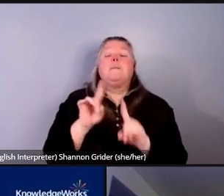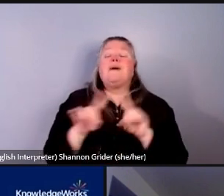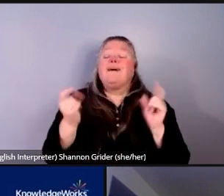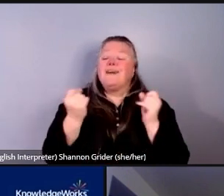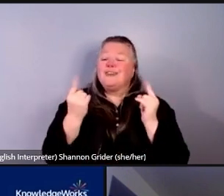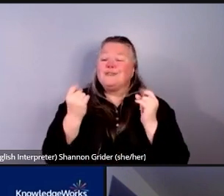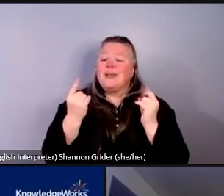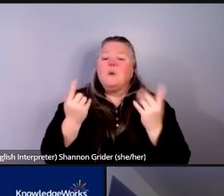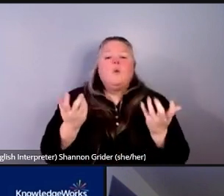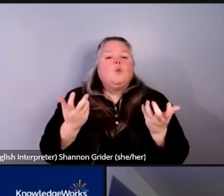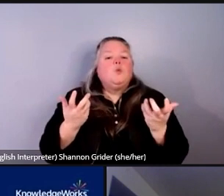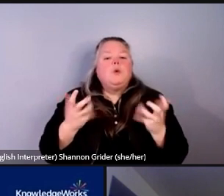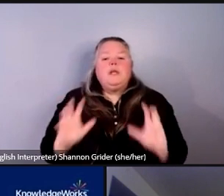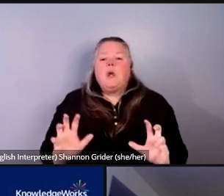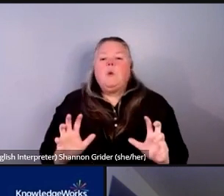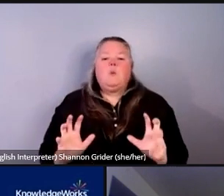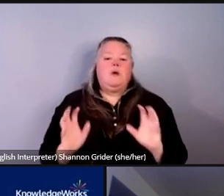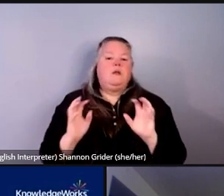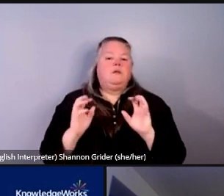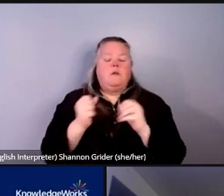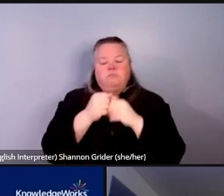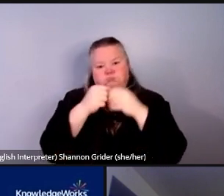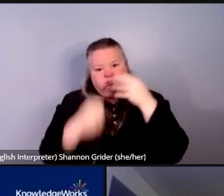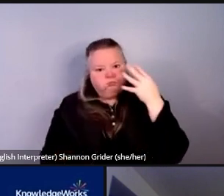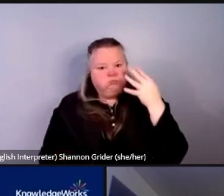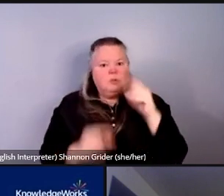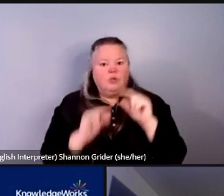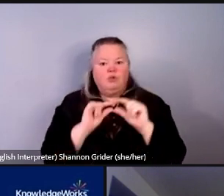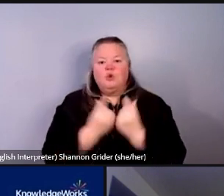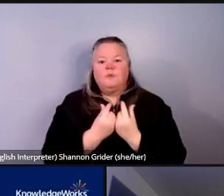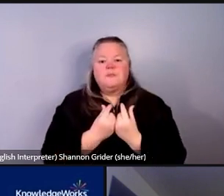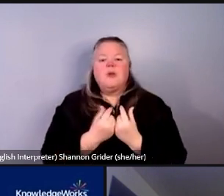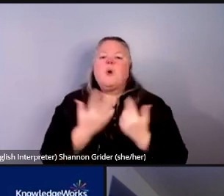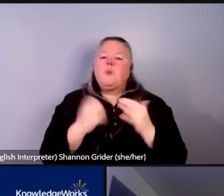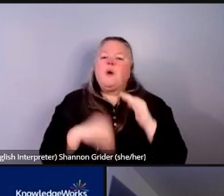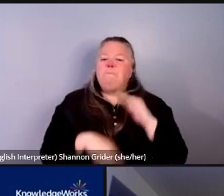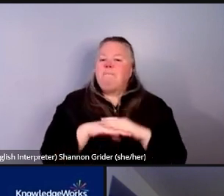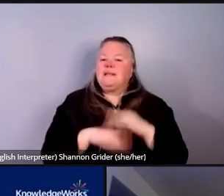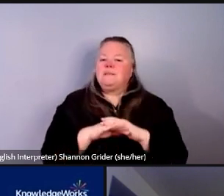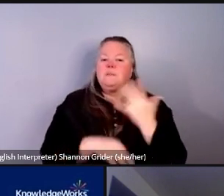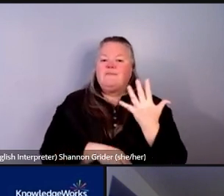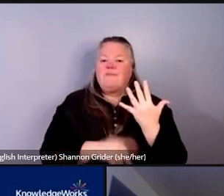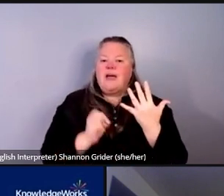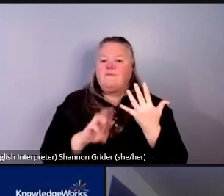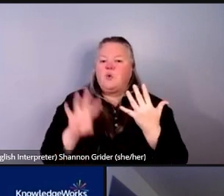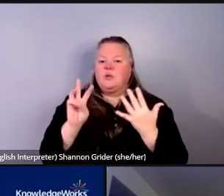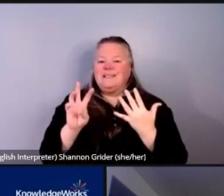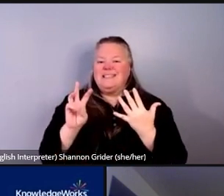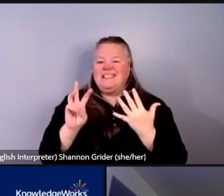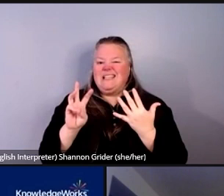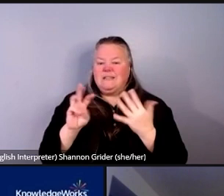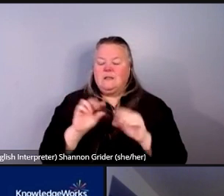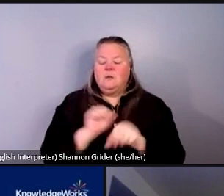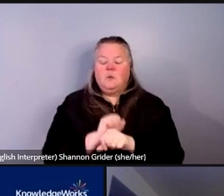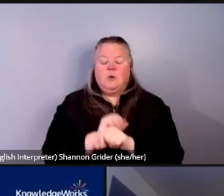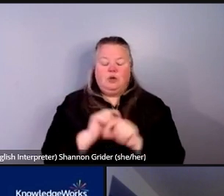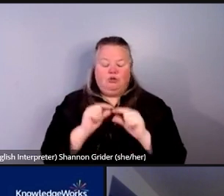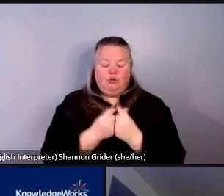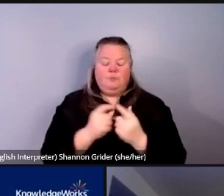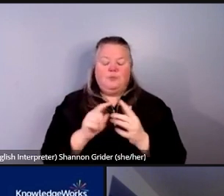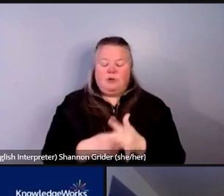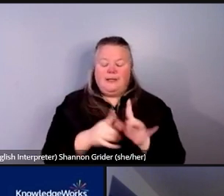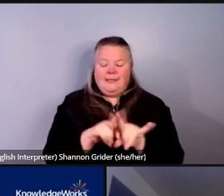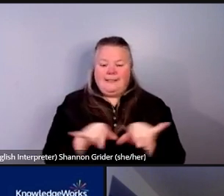we don't want to have more than probably 5 or 6 work groups launching at one time. There is